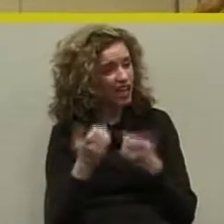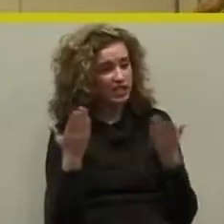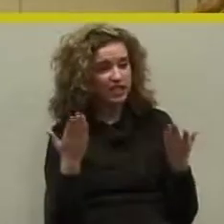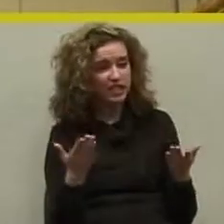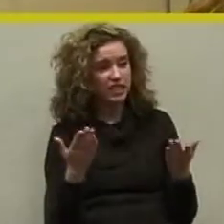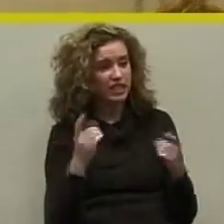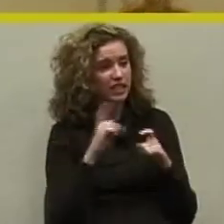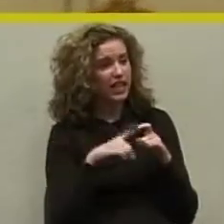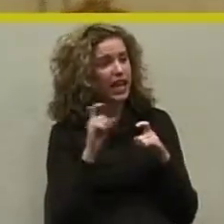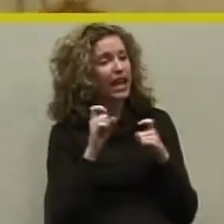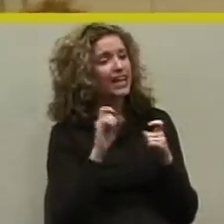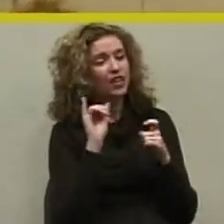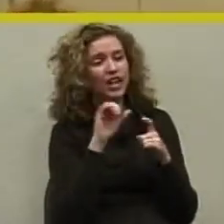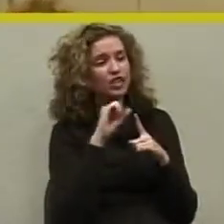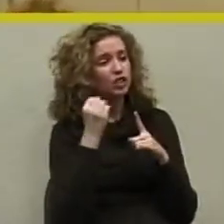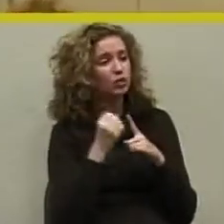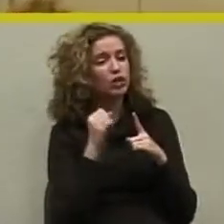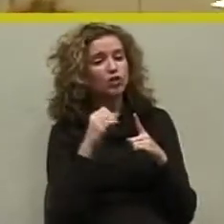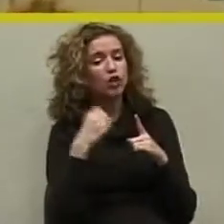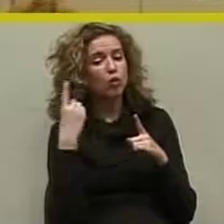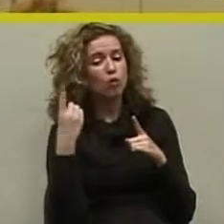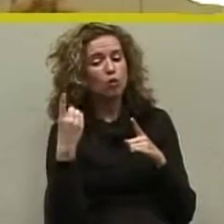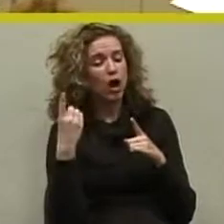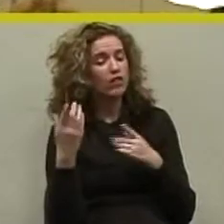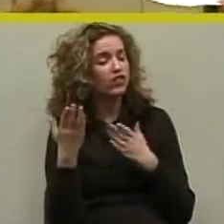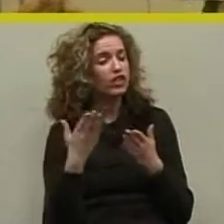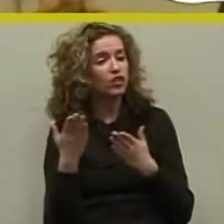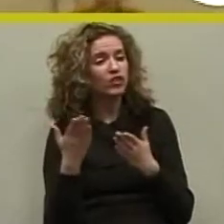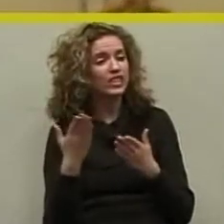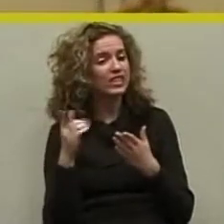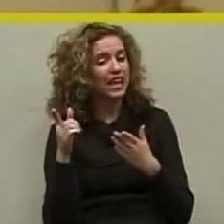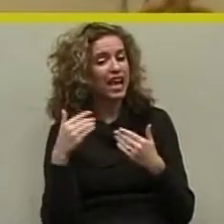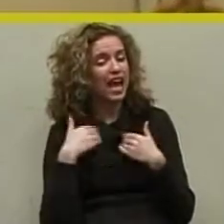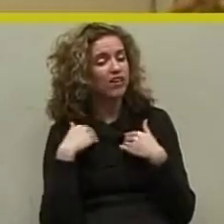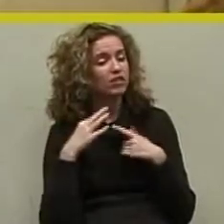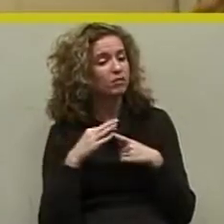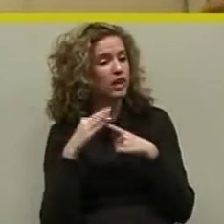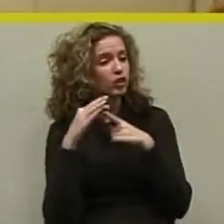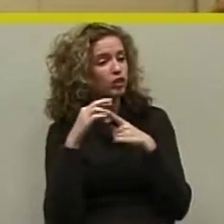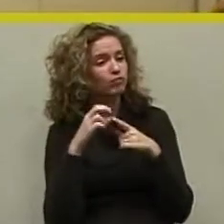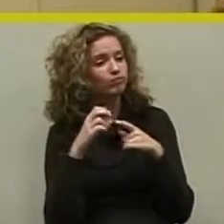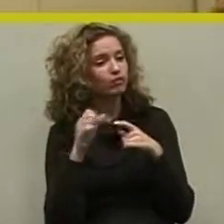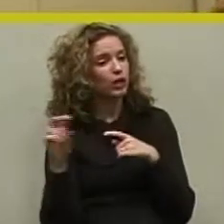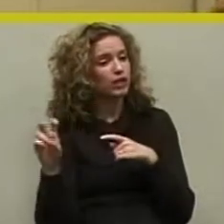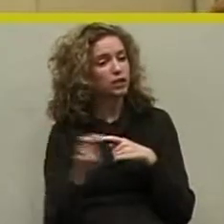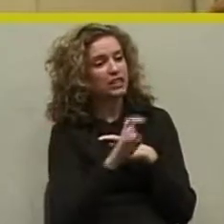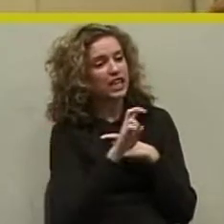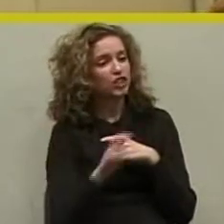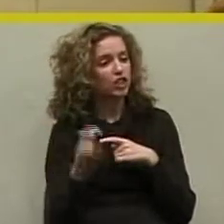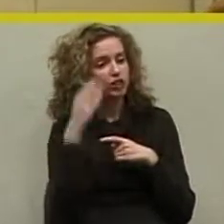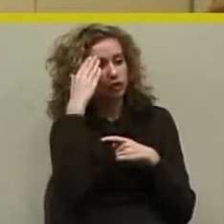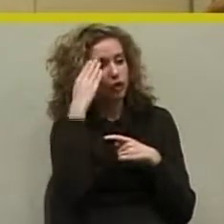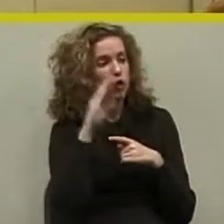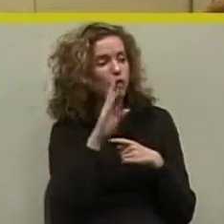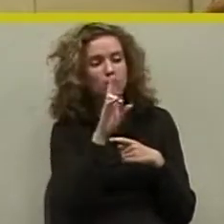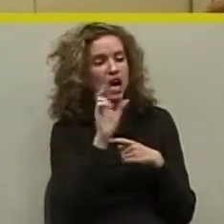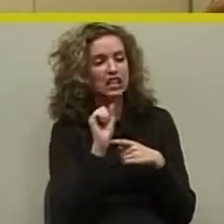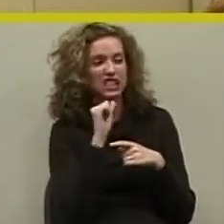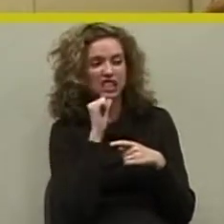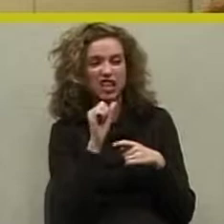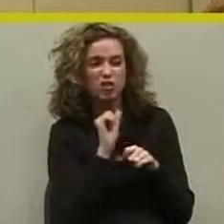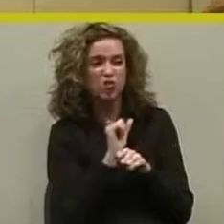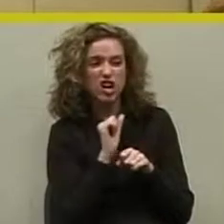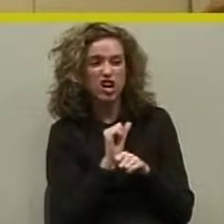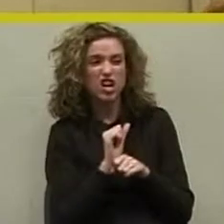kind of situation. One of the accommodations is that, you know, until we get them some more skills that we're going to work on, probably the bus isn't going to work. We've got kids who are